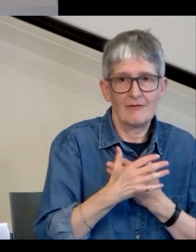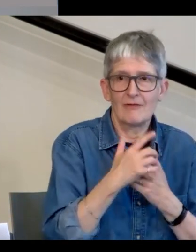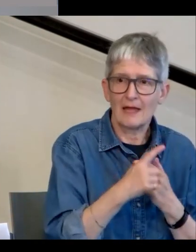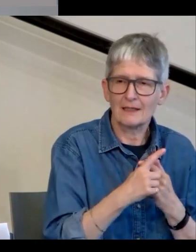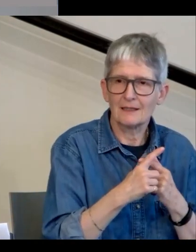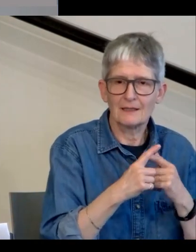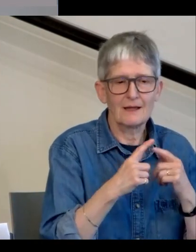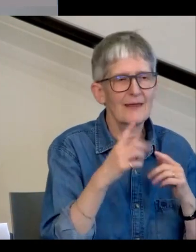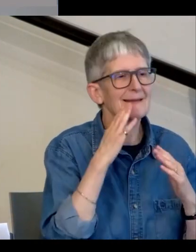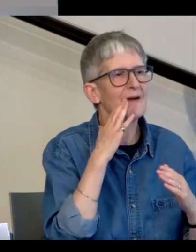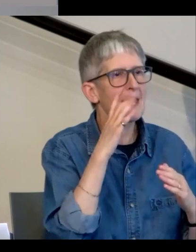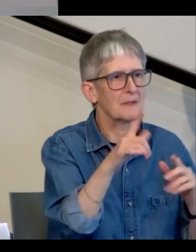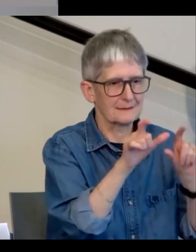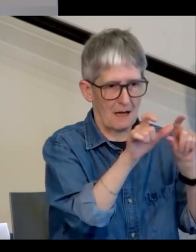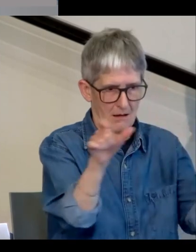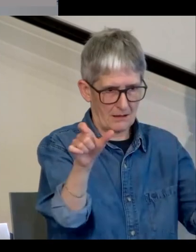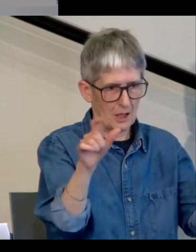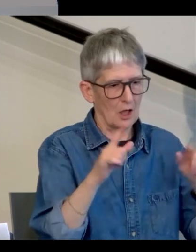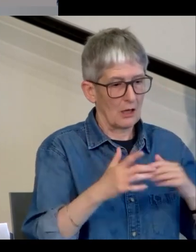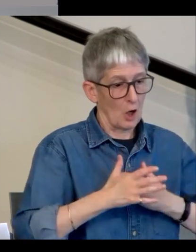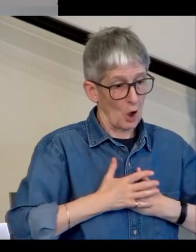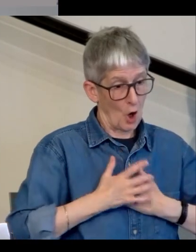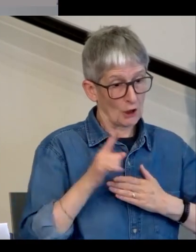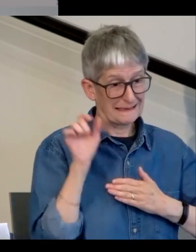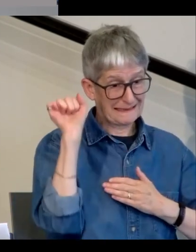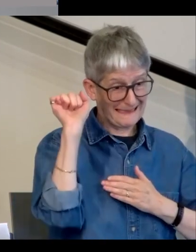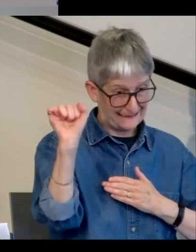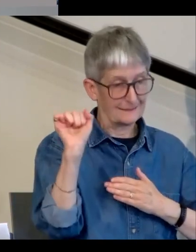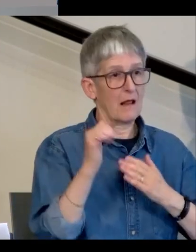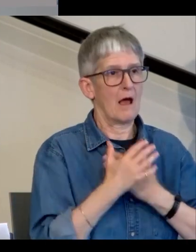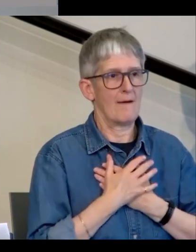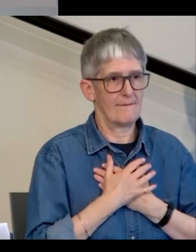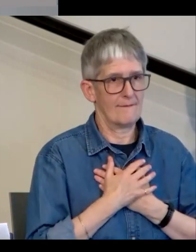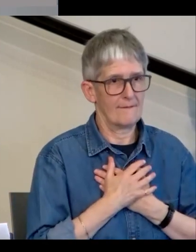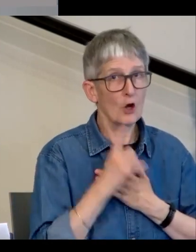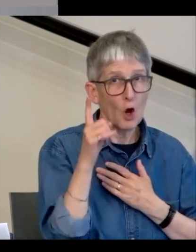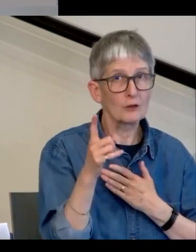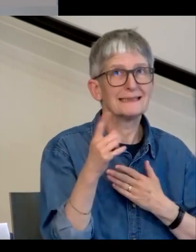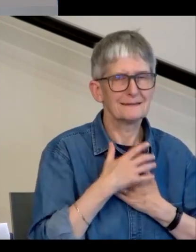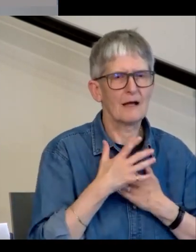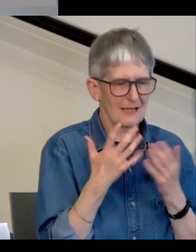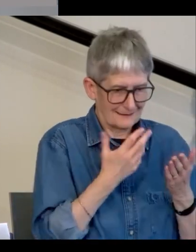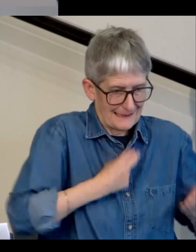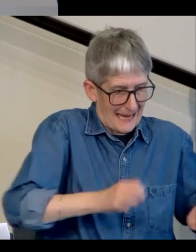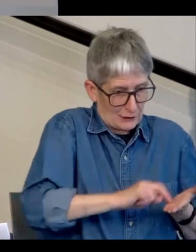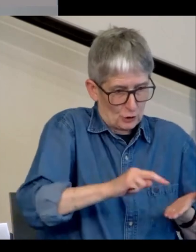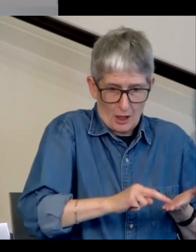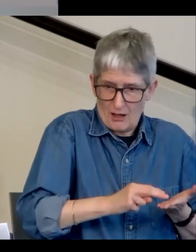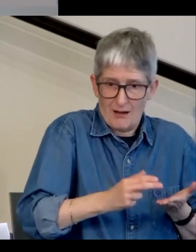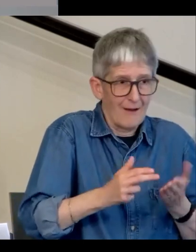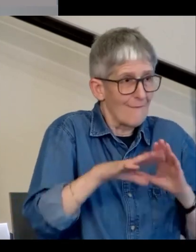that famous line, God is love. God's very nature is